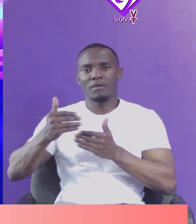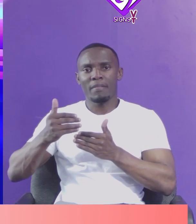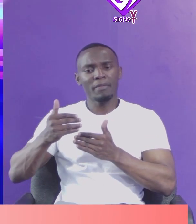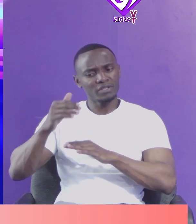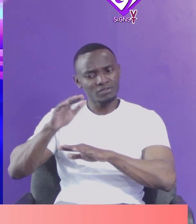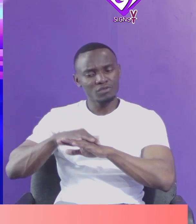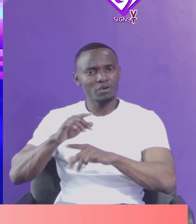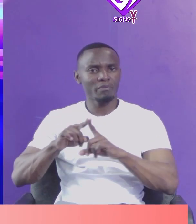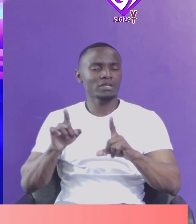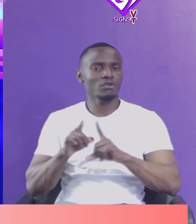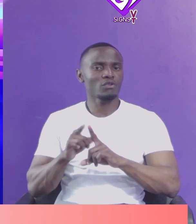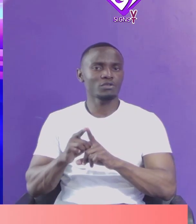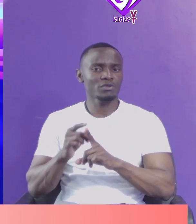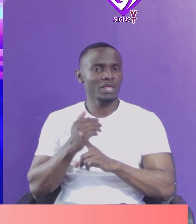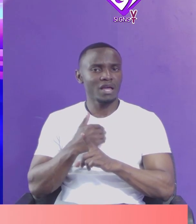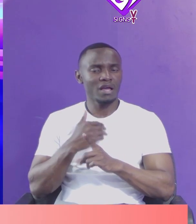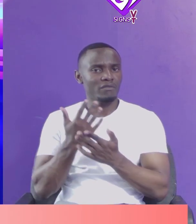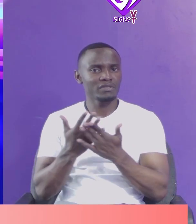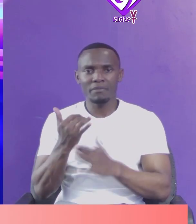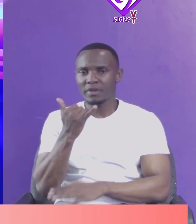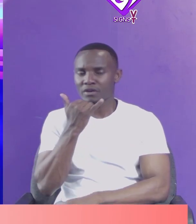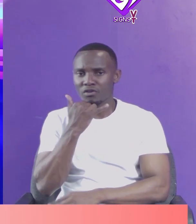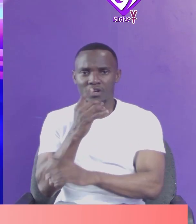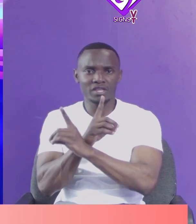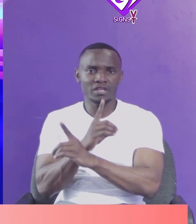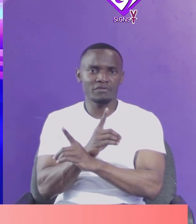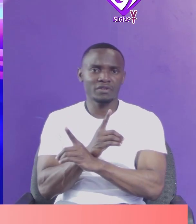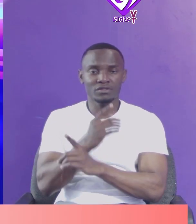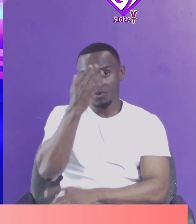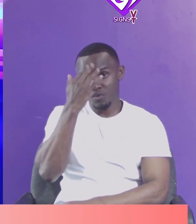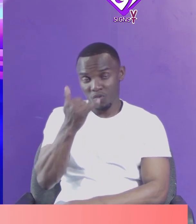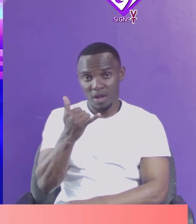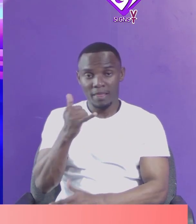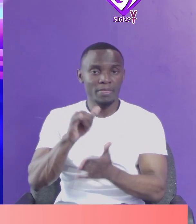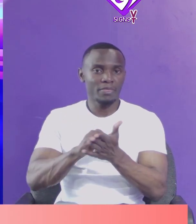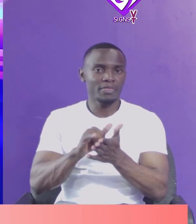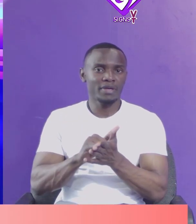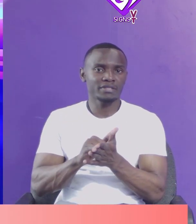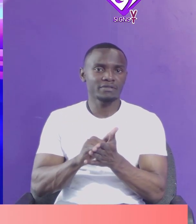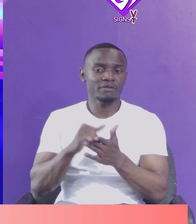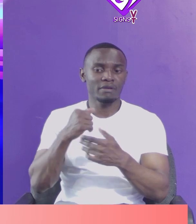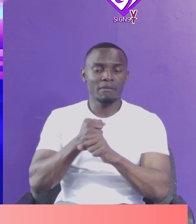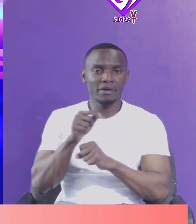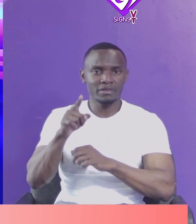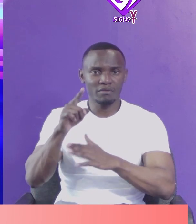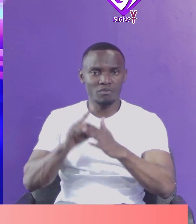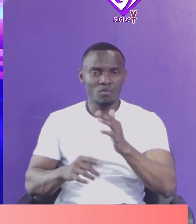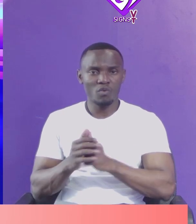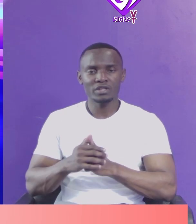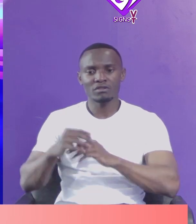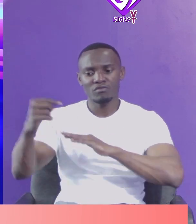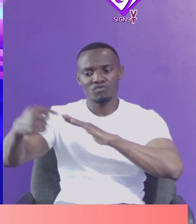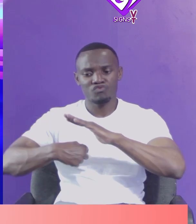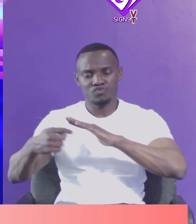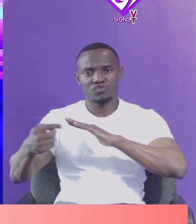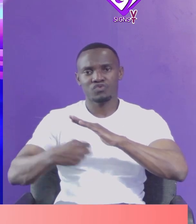on the defense that maybe that really needs to be looked up, because that is actually making them concede more goals. More goals, right? Yes.